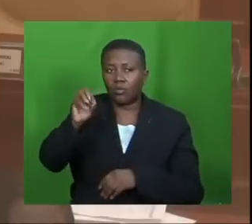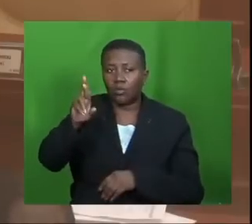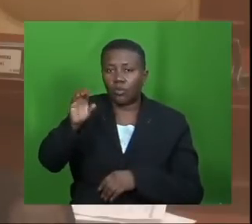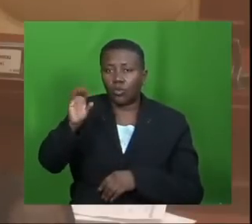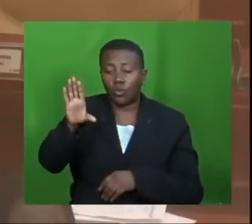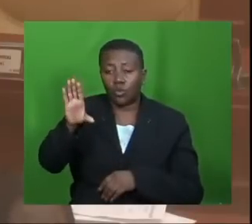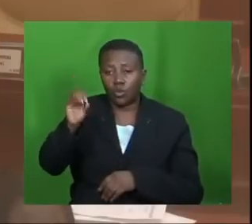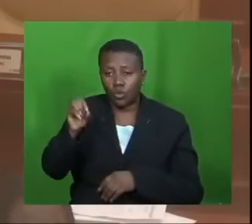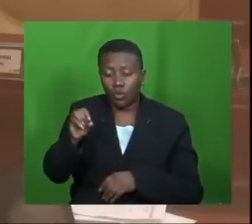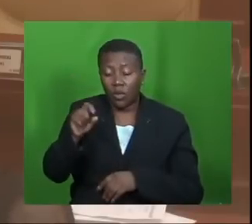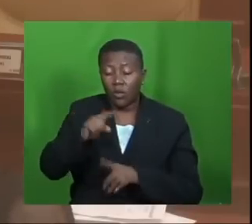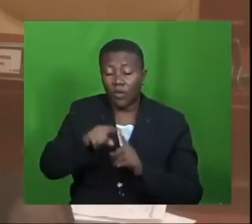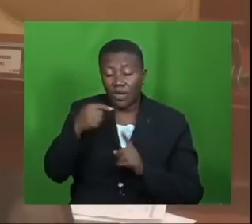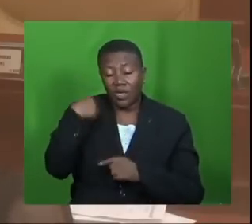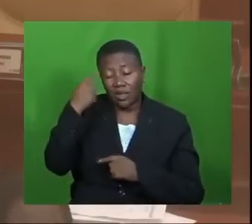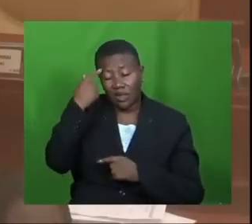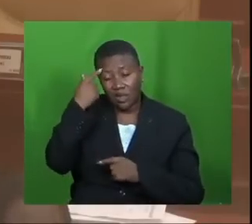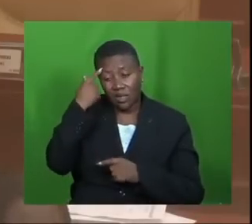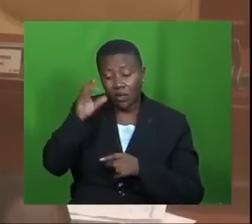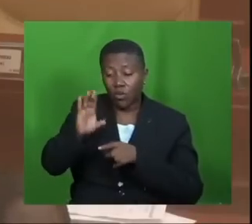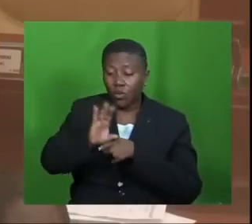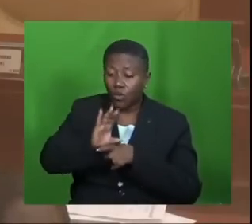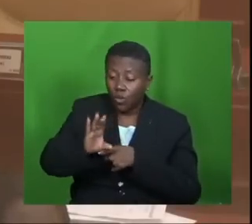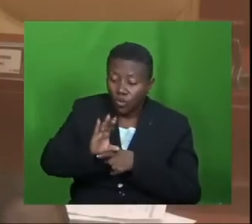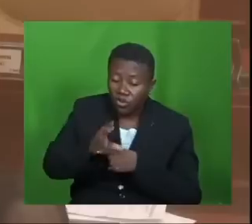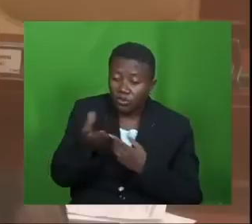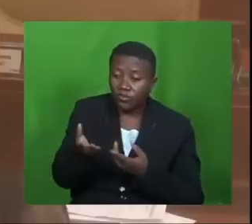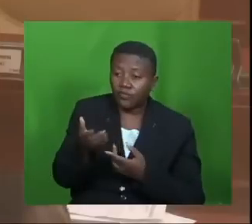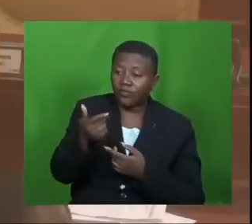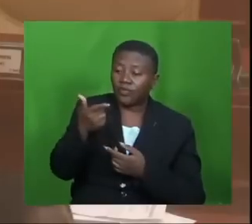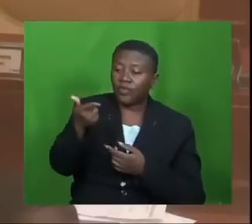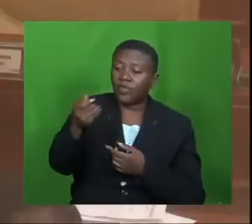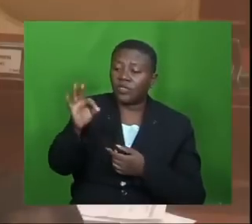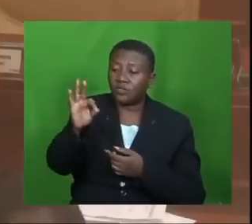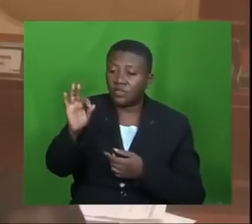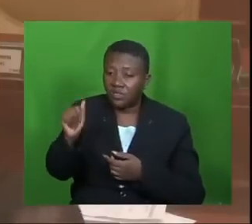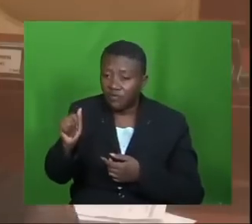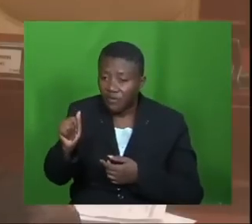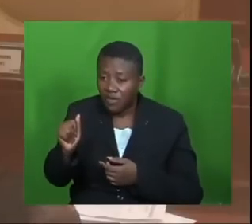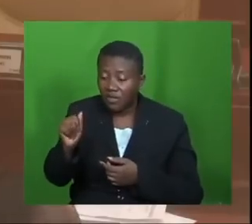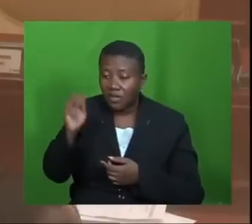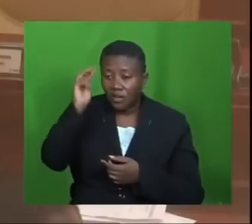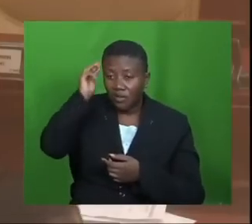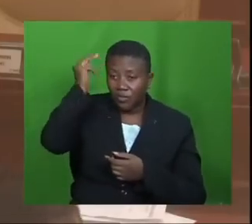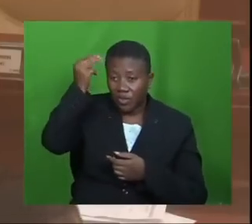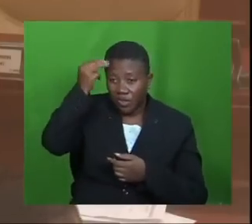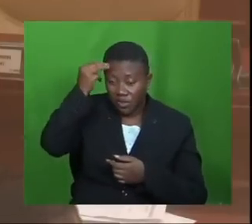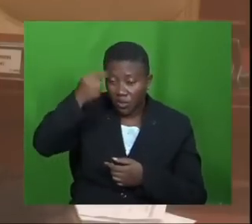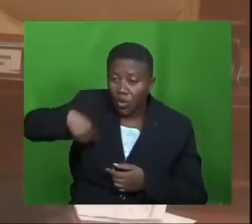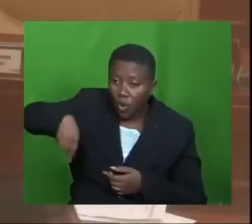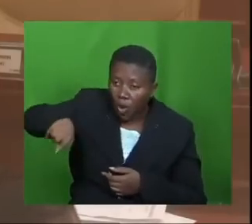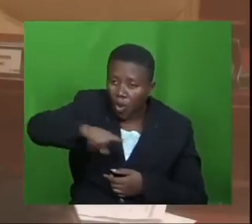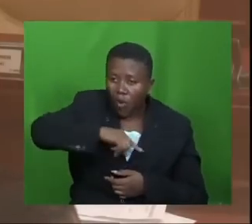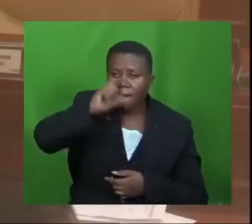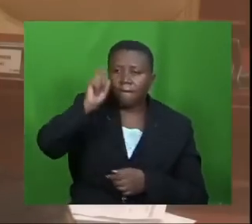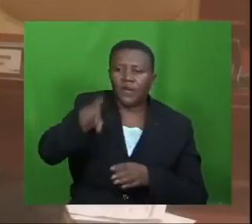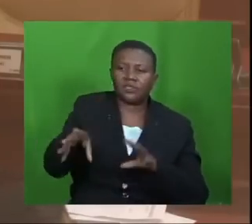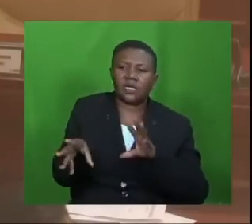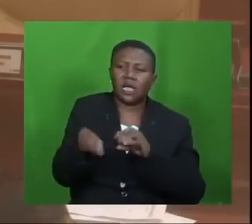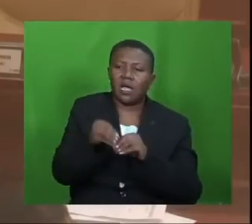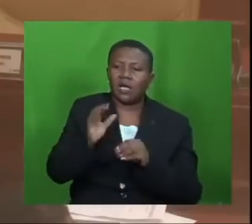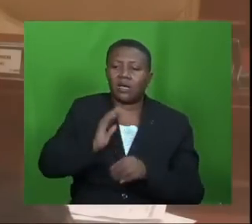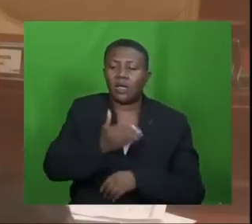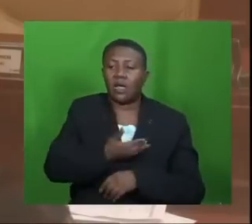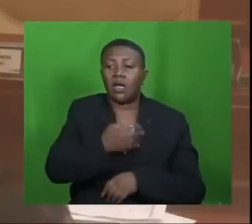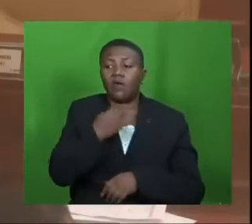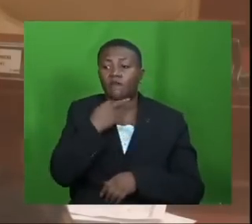comes to the coach, the GFA, the ministry, and all of us will have to add our voice, so that we will not come back here